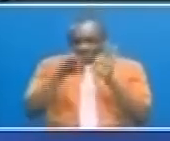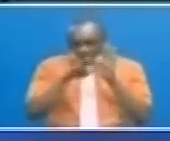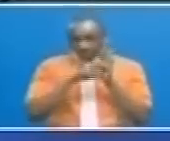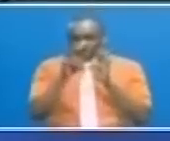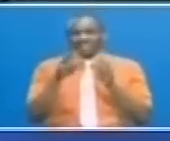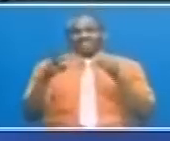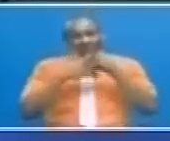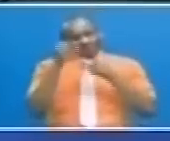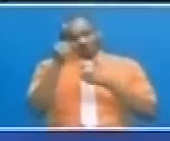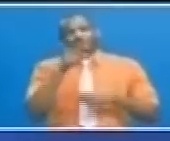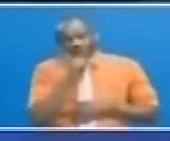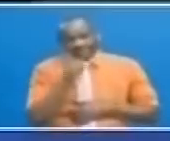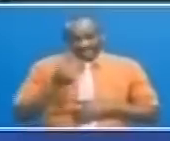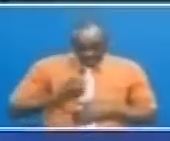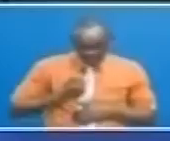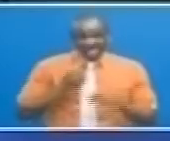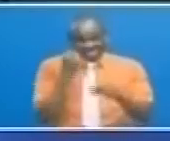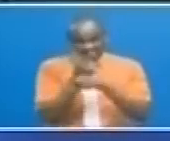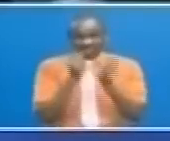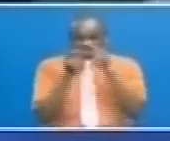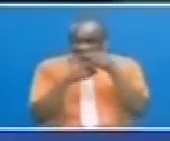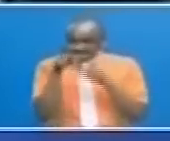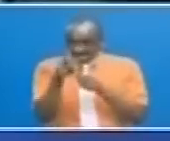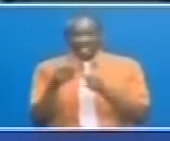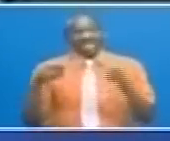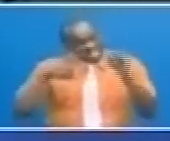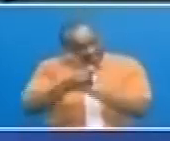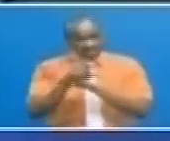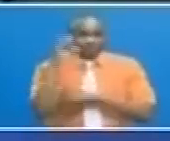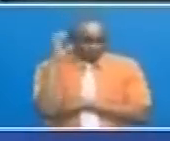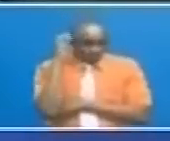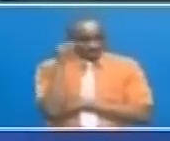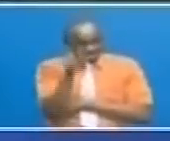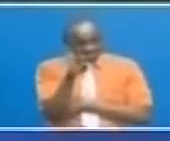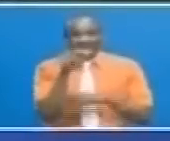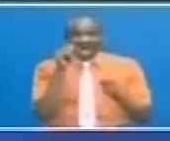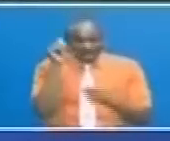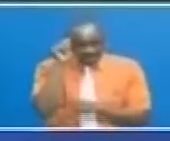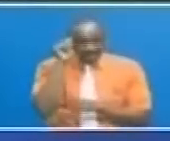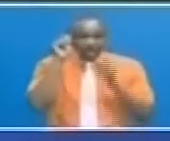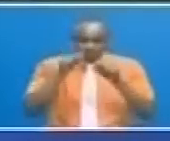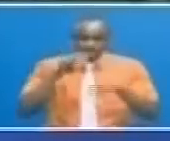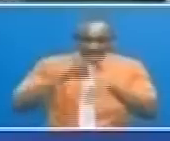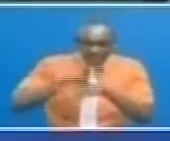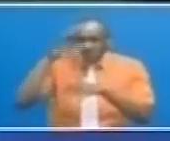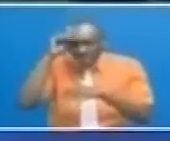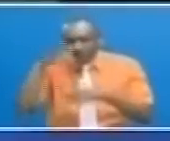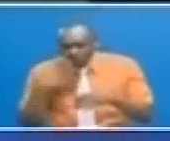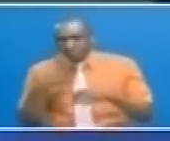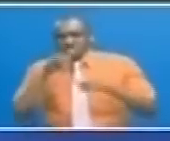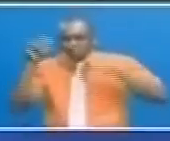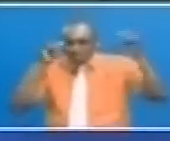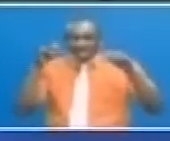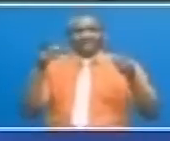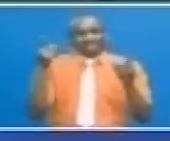see 75 boys and girls aged between 11 and 16 years admitted into an elite football coaching academy where they will get to learn from European coaches and